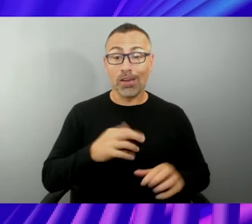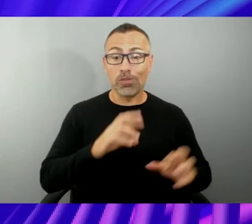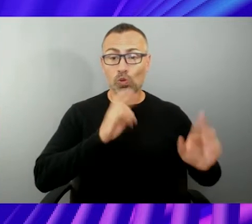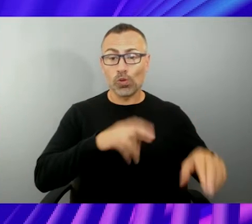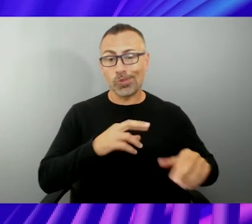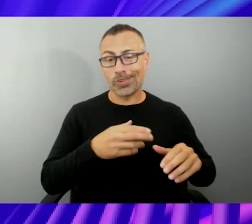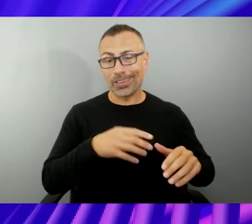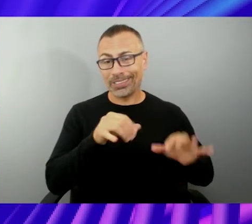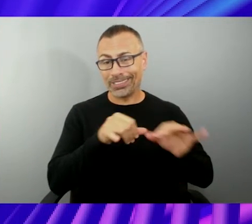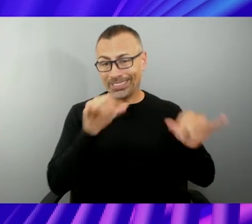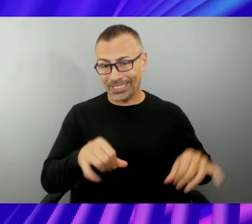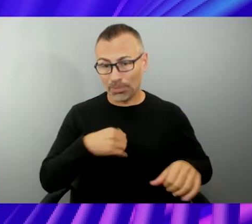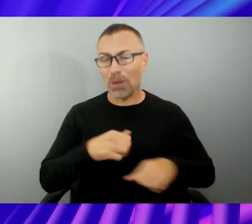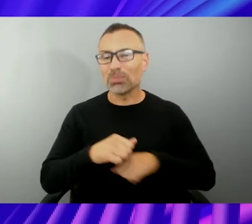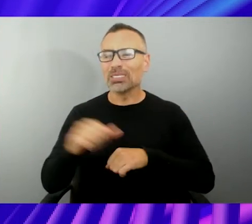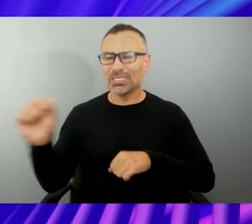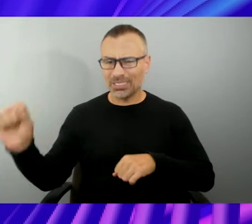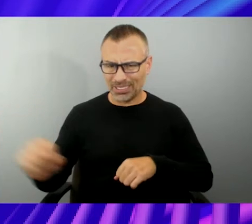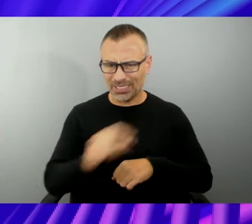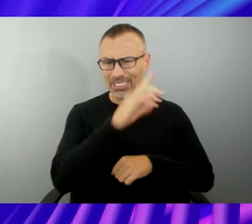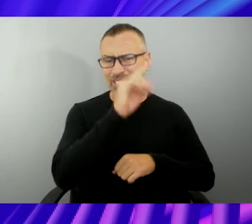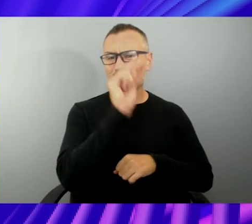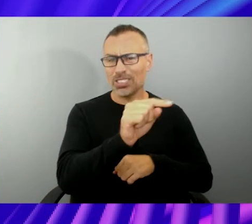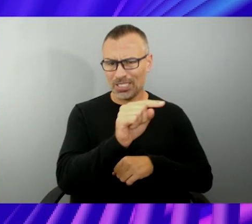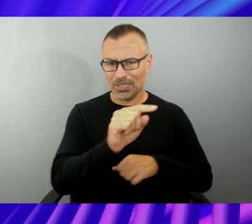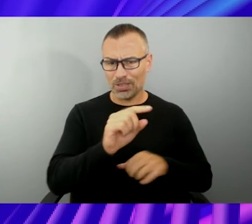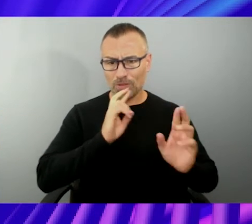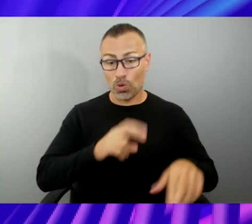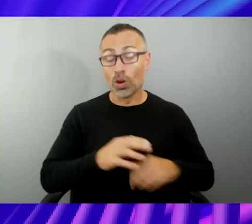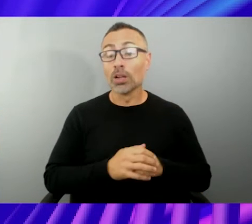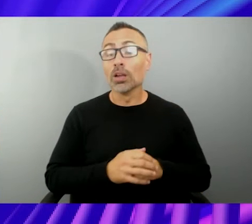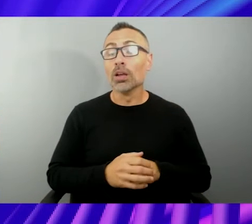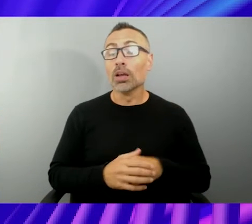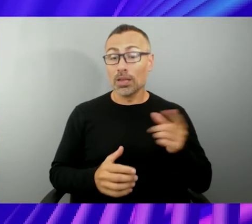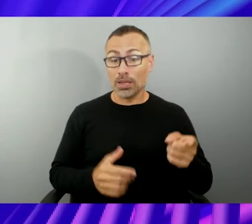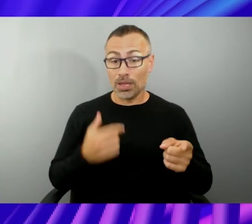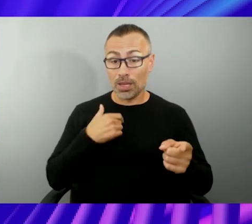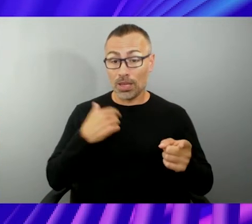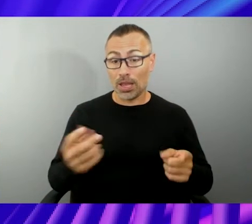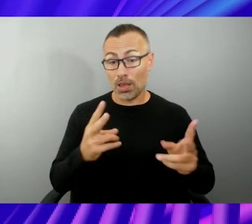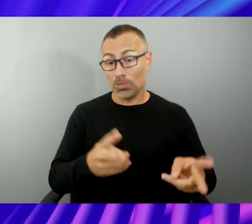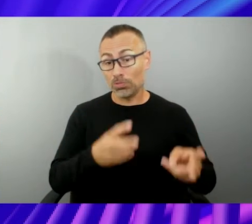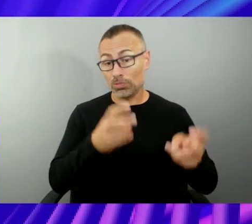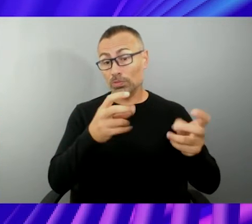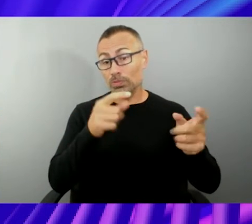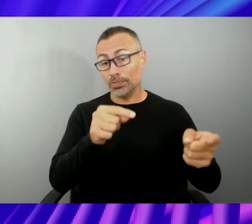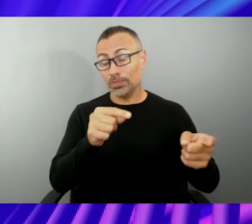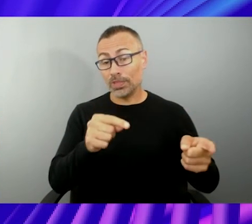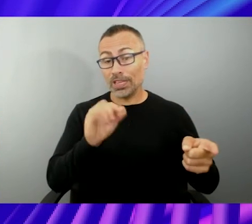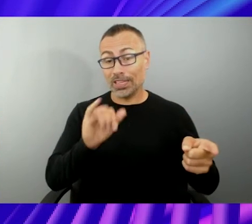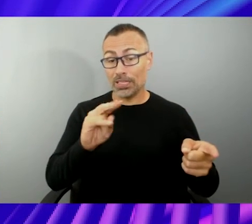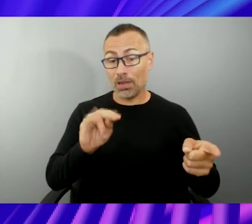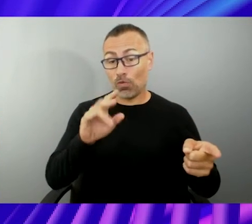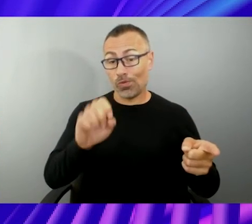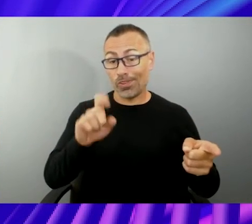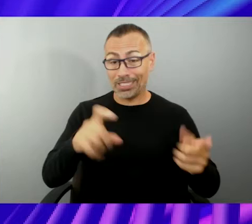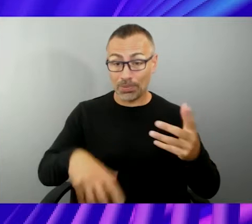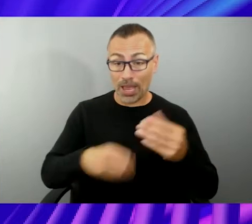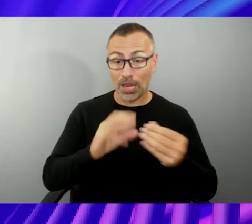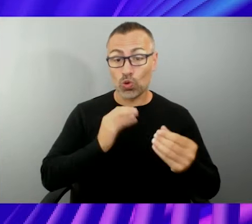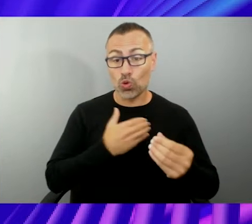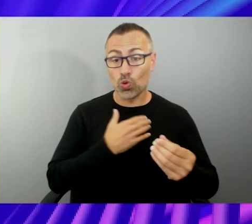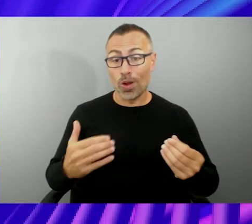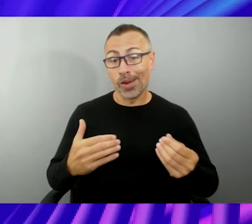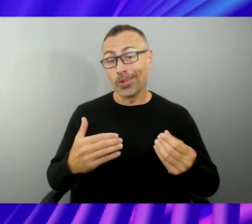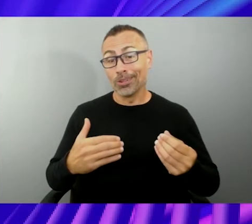send this particular event to the reporting system. And the reporting system will acknowledge that event, say, hey, this particular event has to be added to our sales report. So it can go